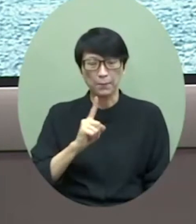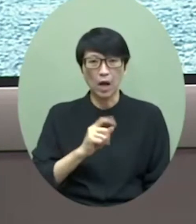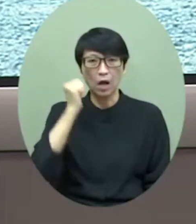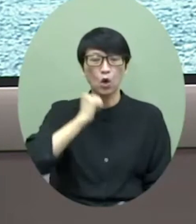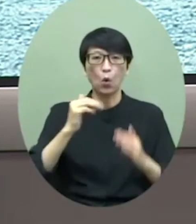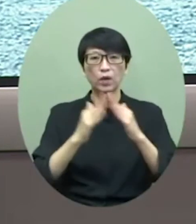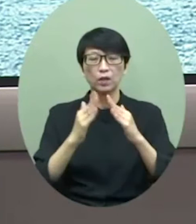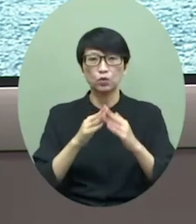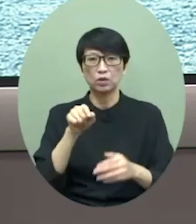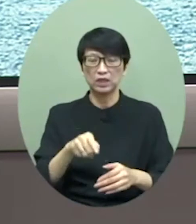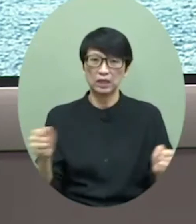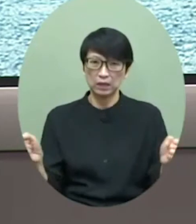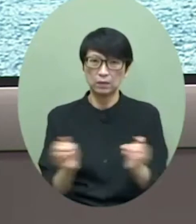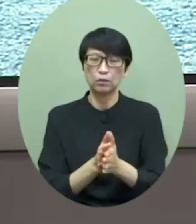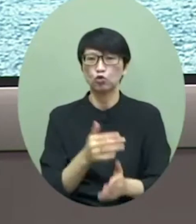trades and